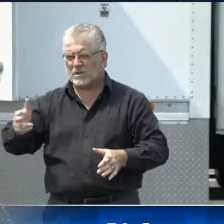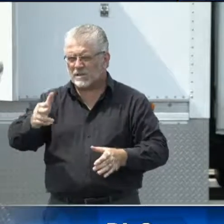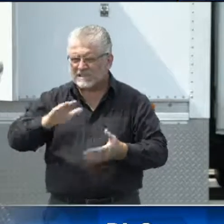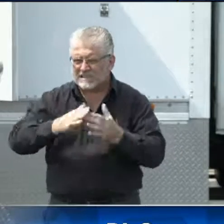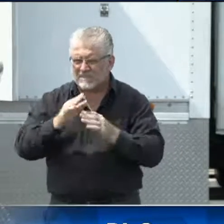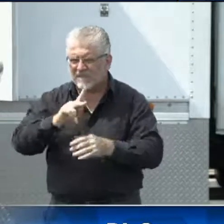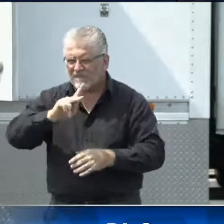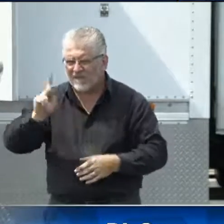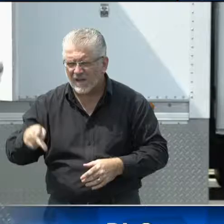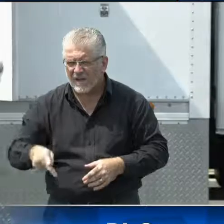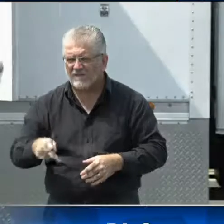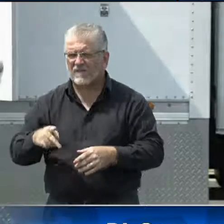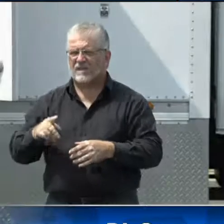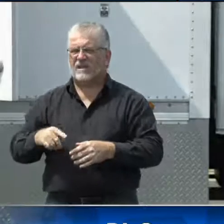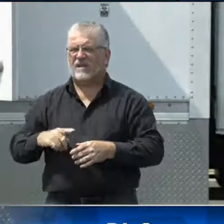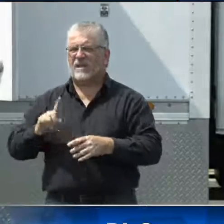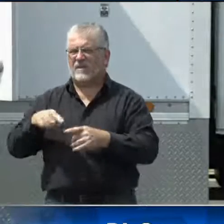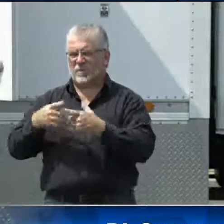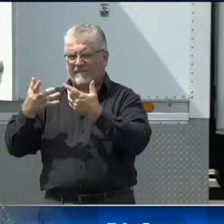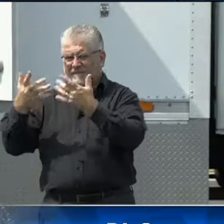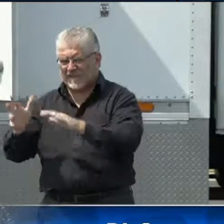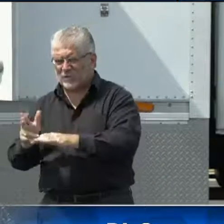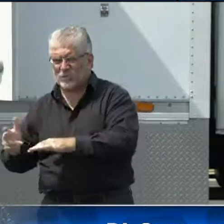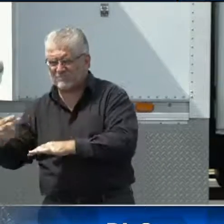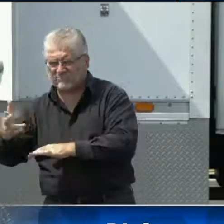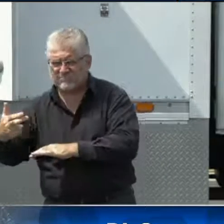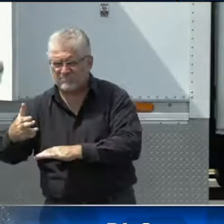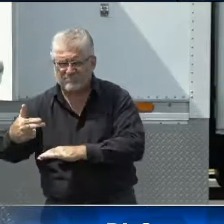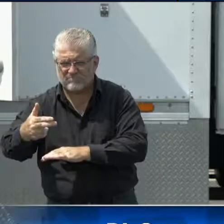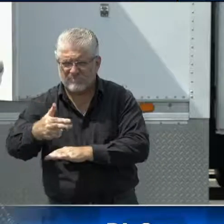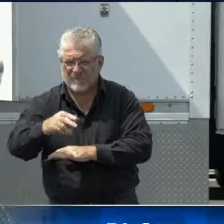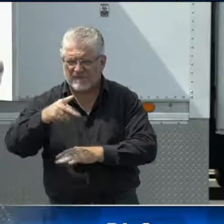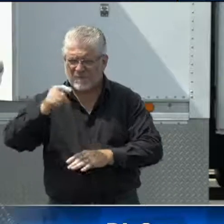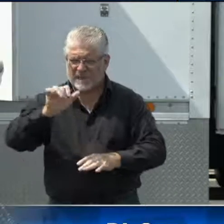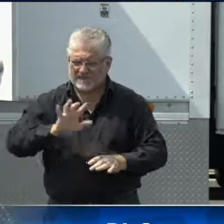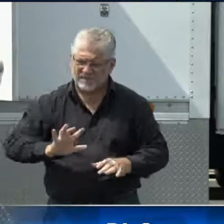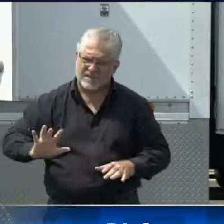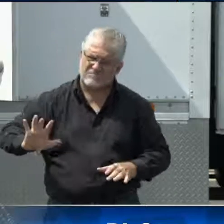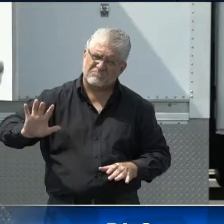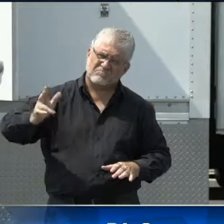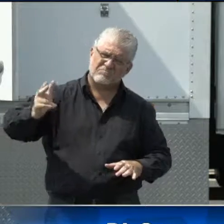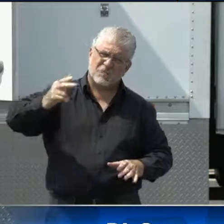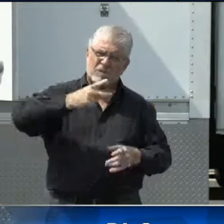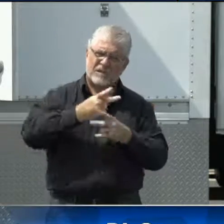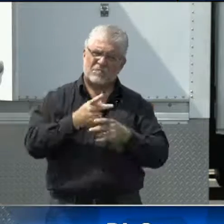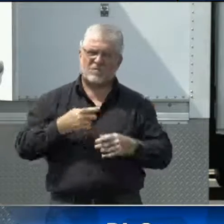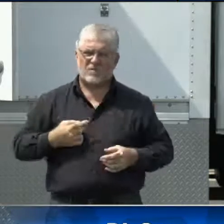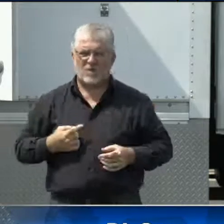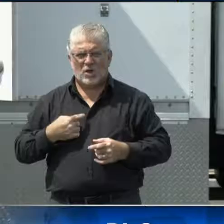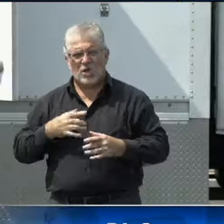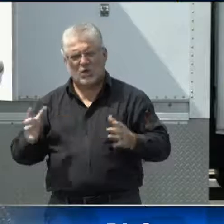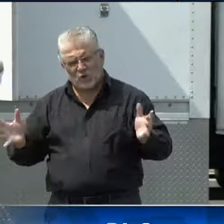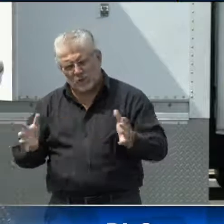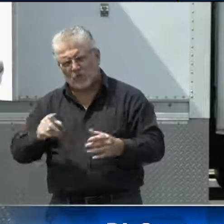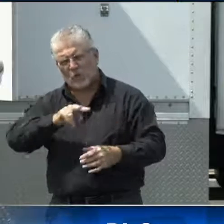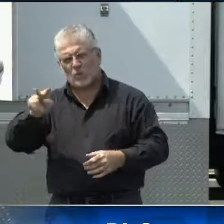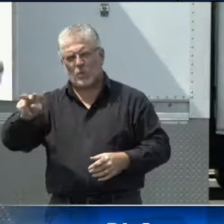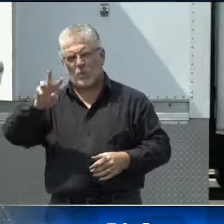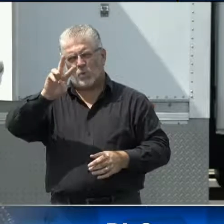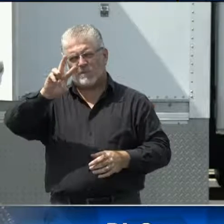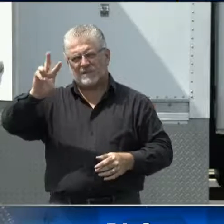counties, we plan to visit the other counties across the state of Pennsylvania. I encourage you to visit the website to check out the list of stops.